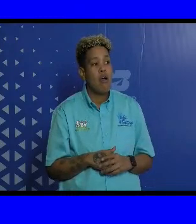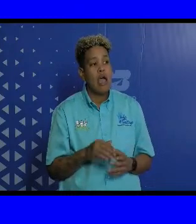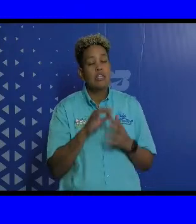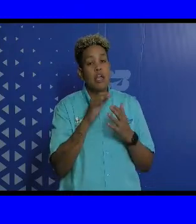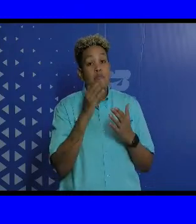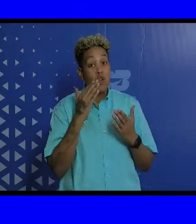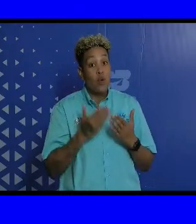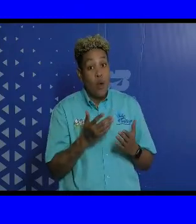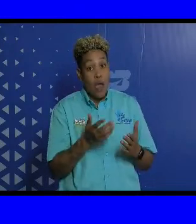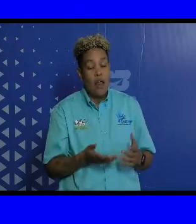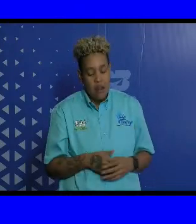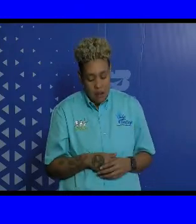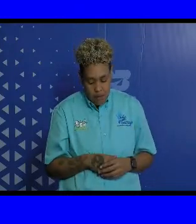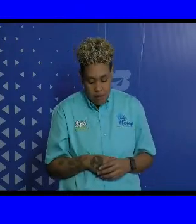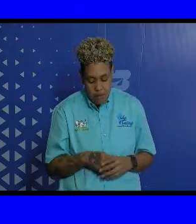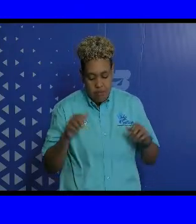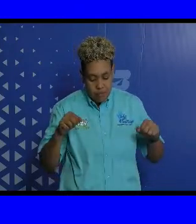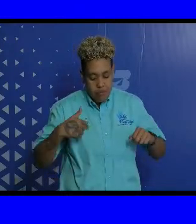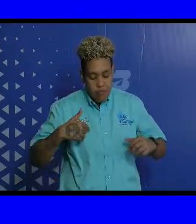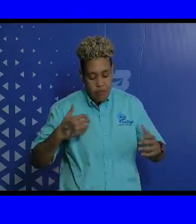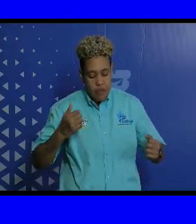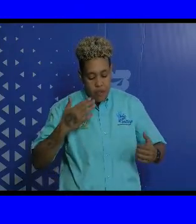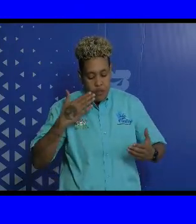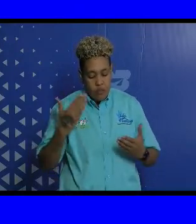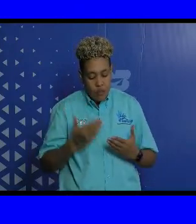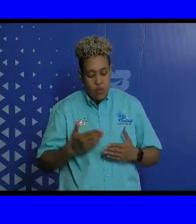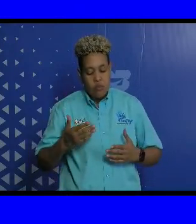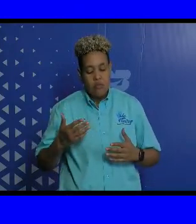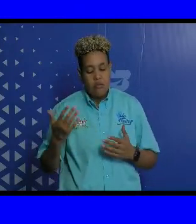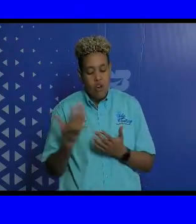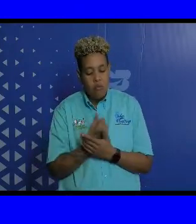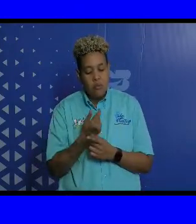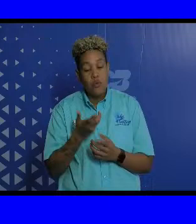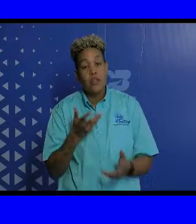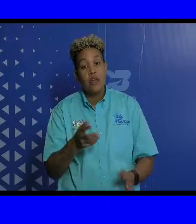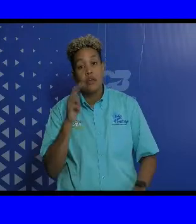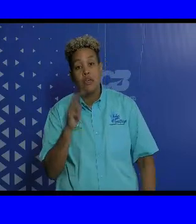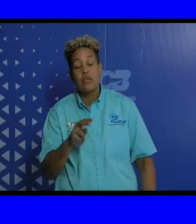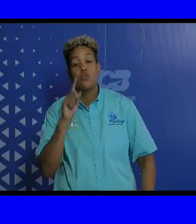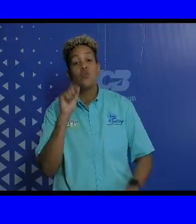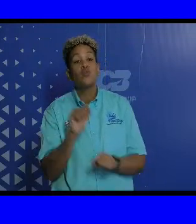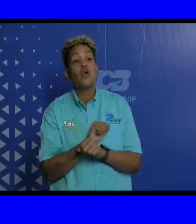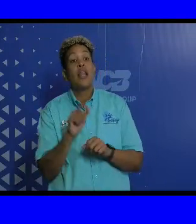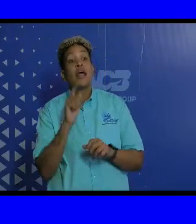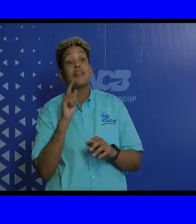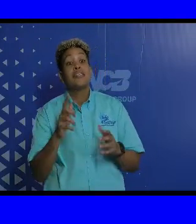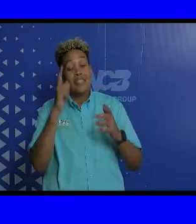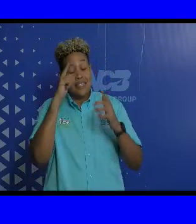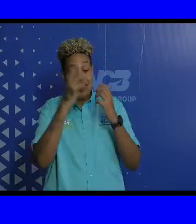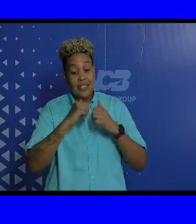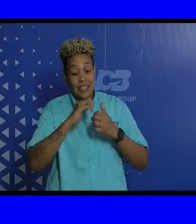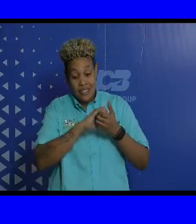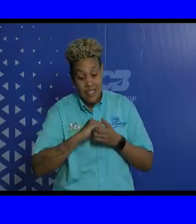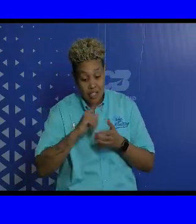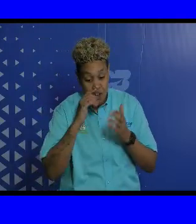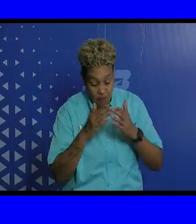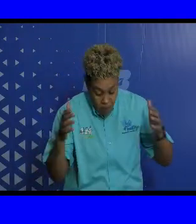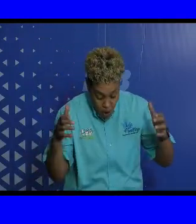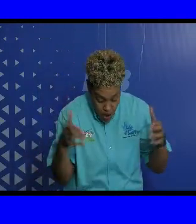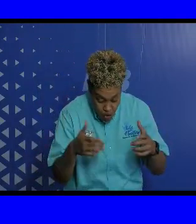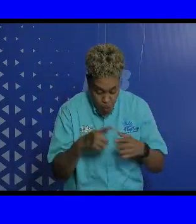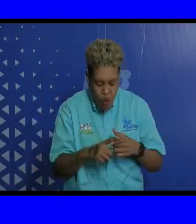well. But yeah, we've got this really big opportunity in front of us, which is to realize on the synergies of the broader